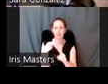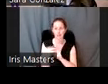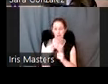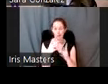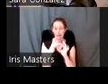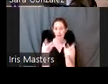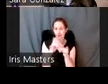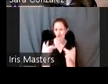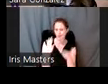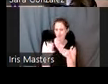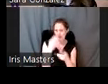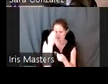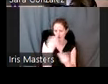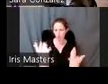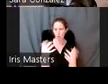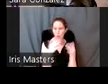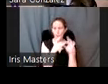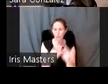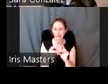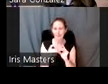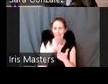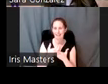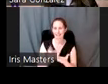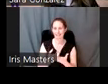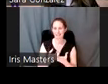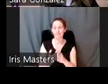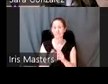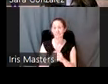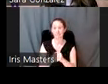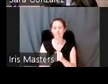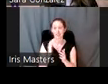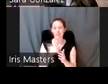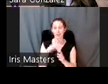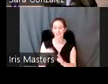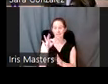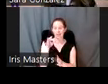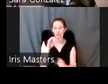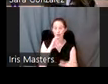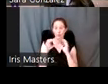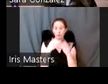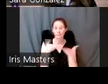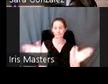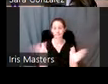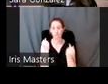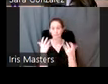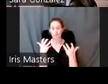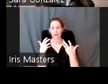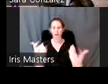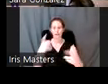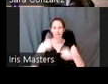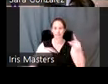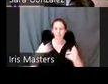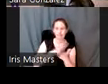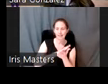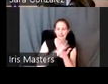narratives may be told with that evidence. Furthermore, our findings are communicated to a wide variety of audiences, academic